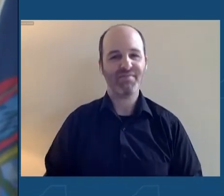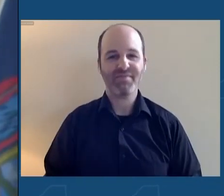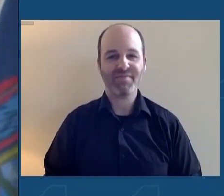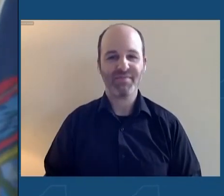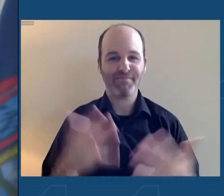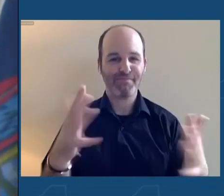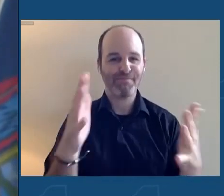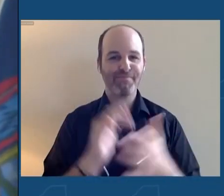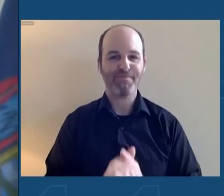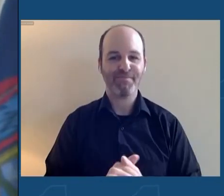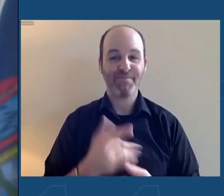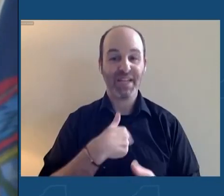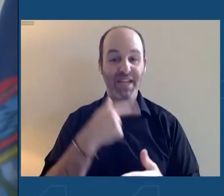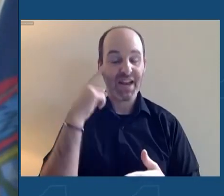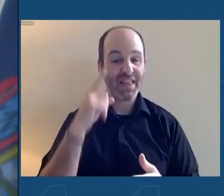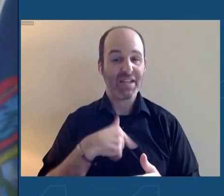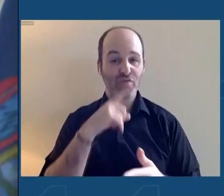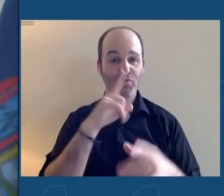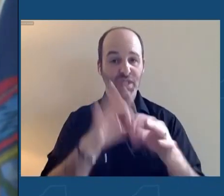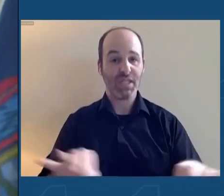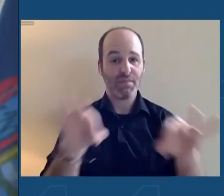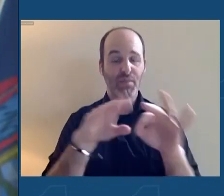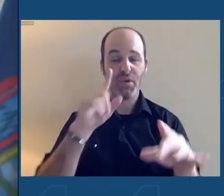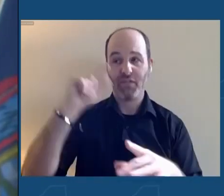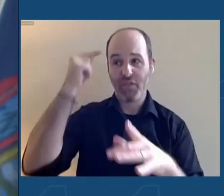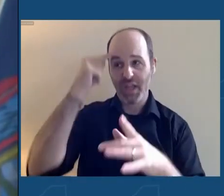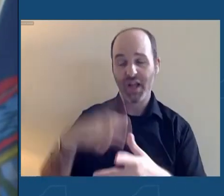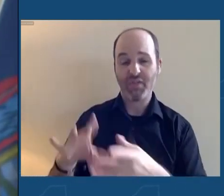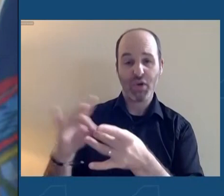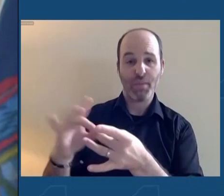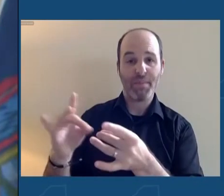And I think it was so important for the governor to mention